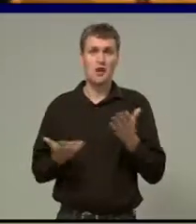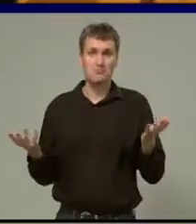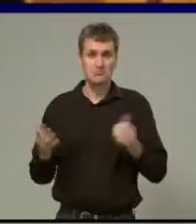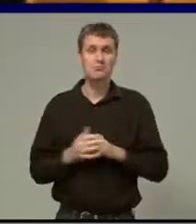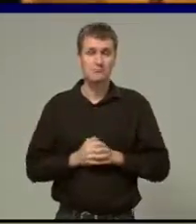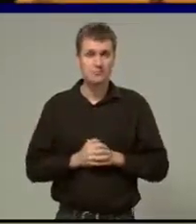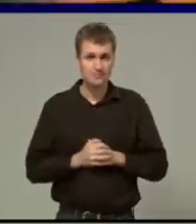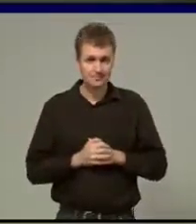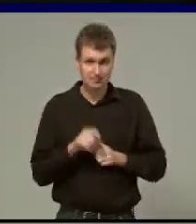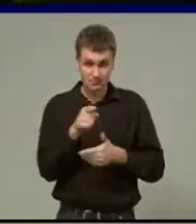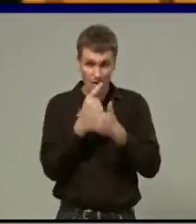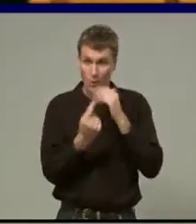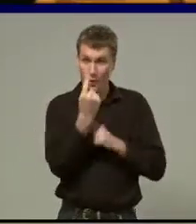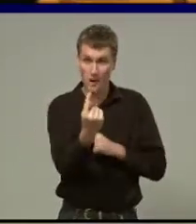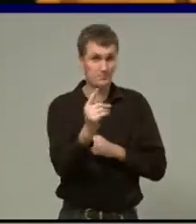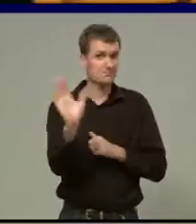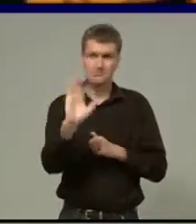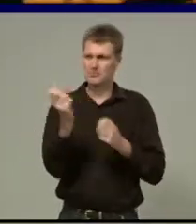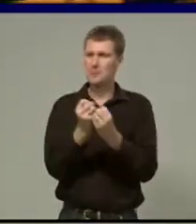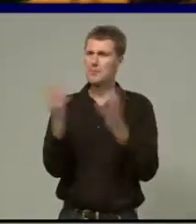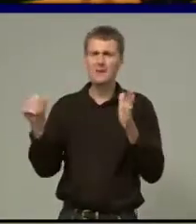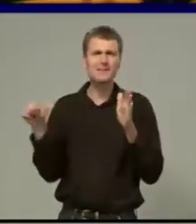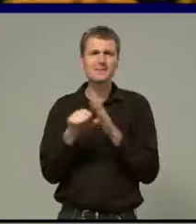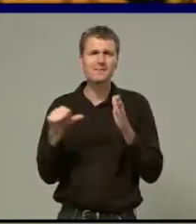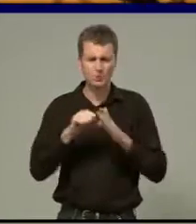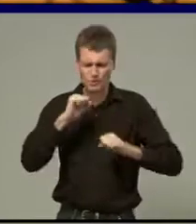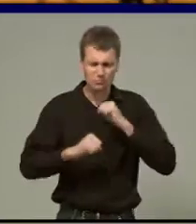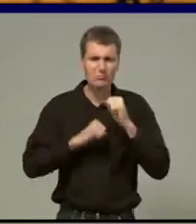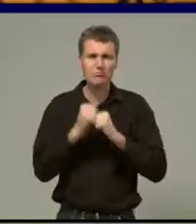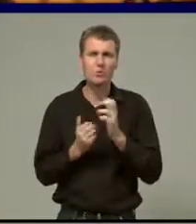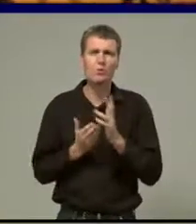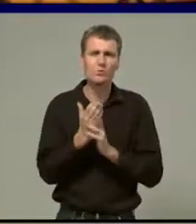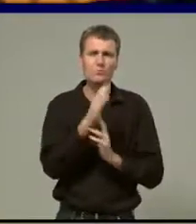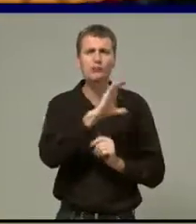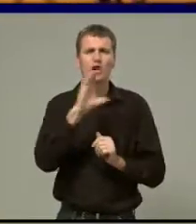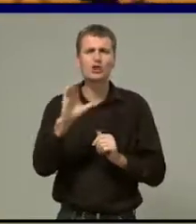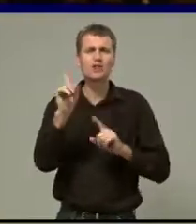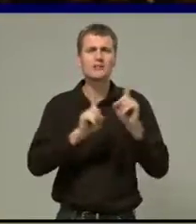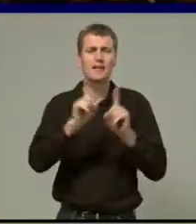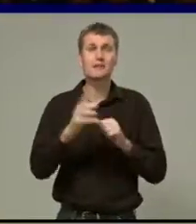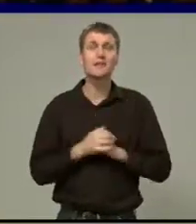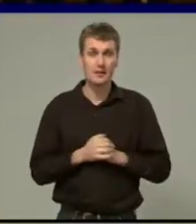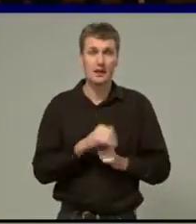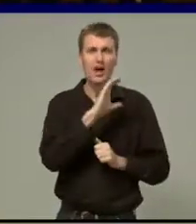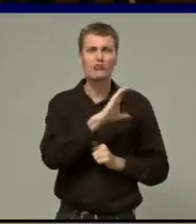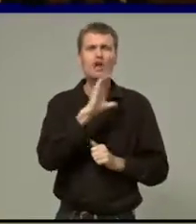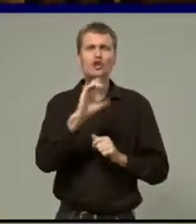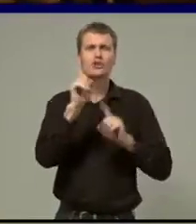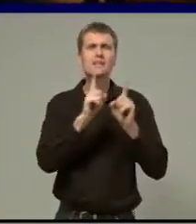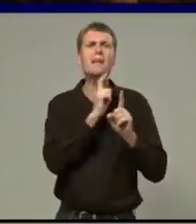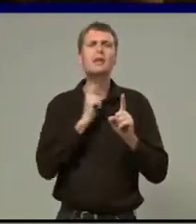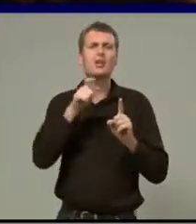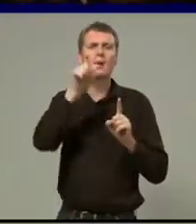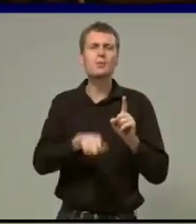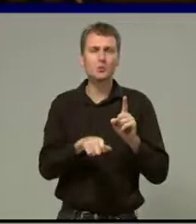not the only one who has struggled to adjust to life in the Garden City. Christchurch City Missioner Michael Gorman says that since the